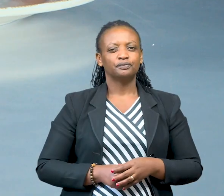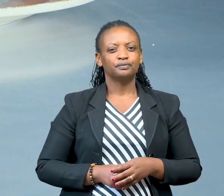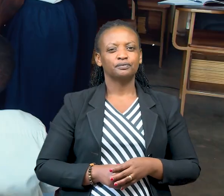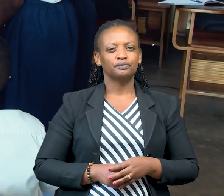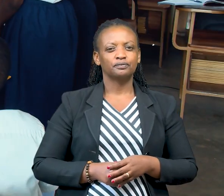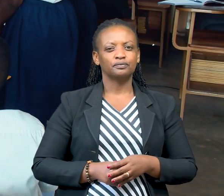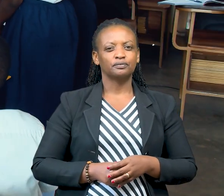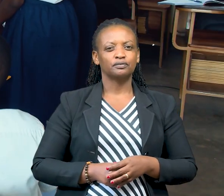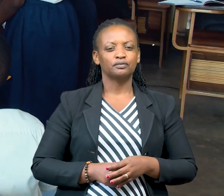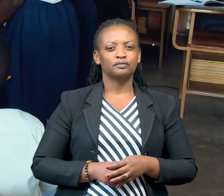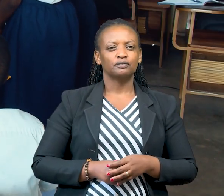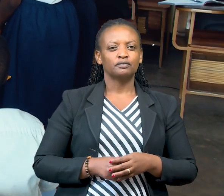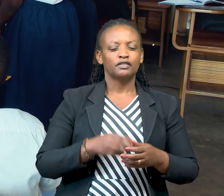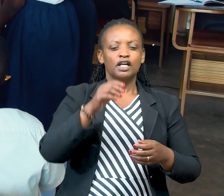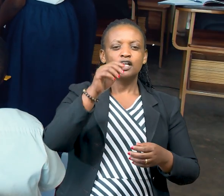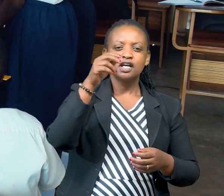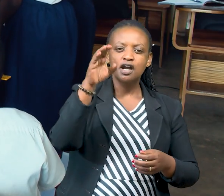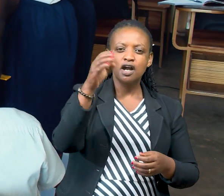here?